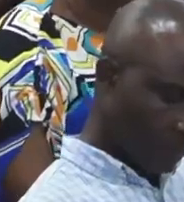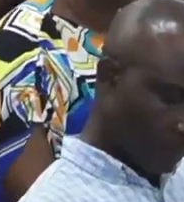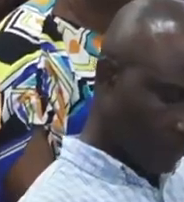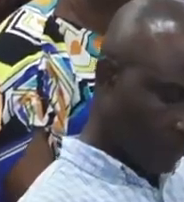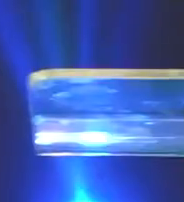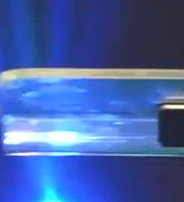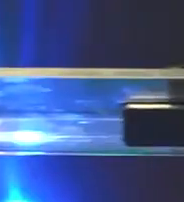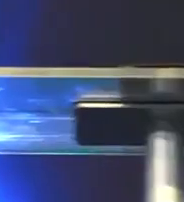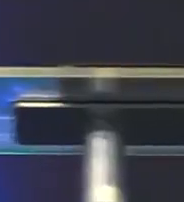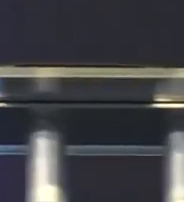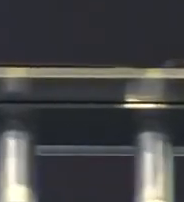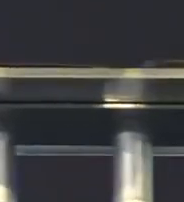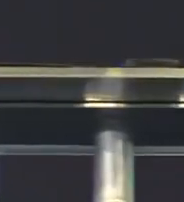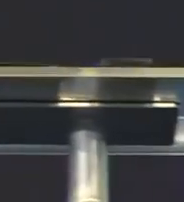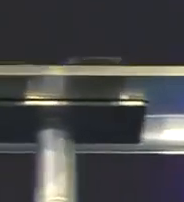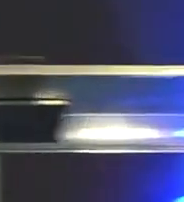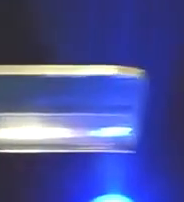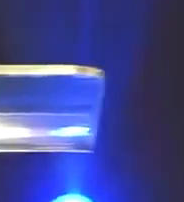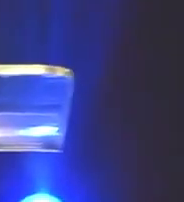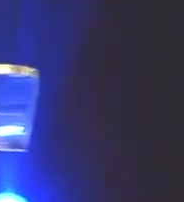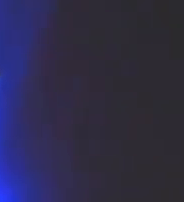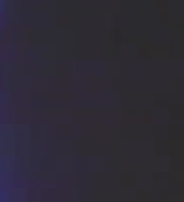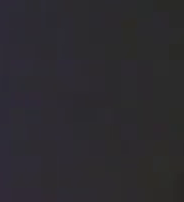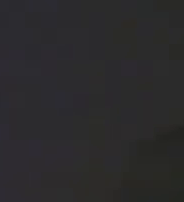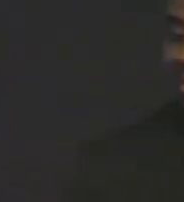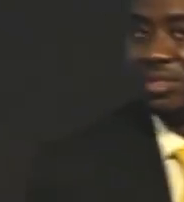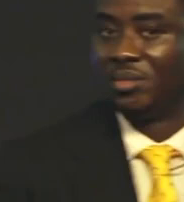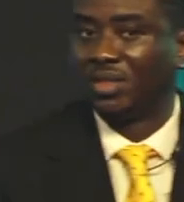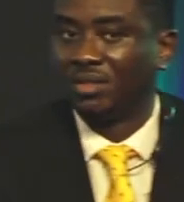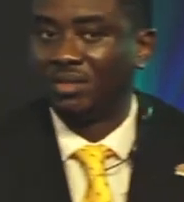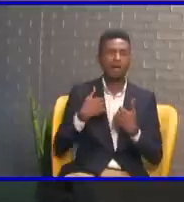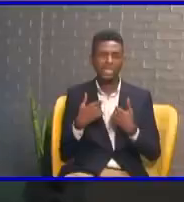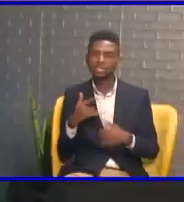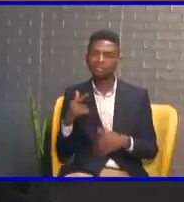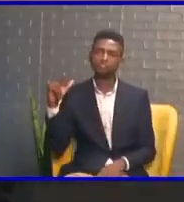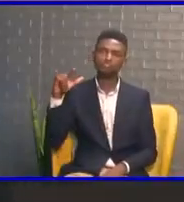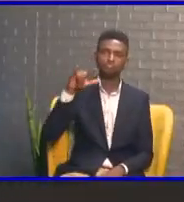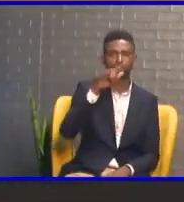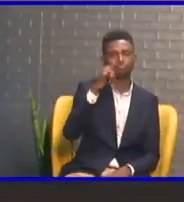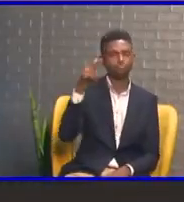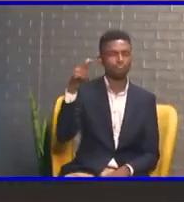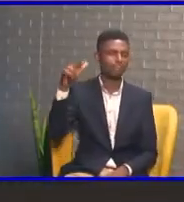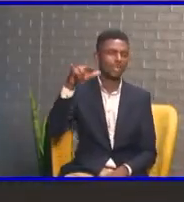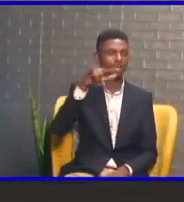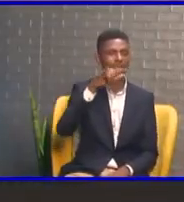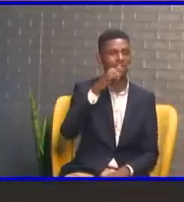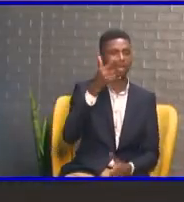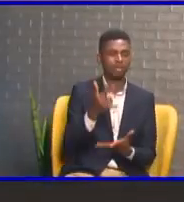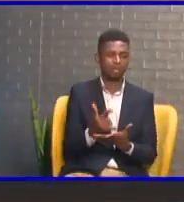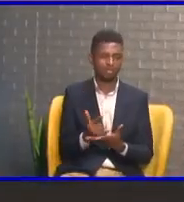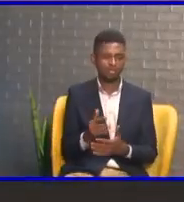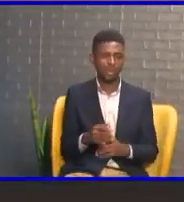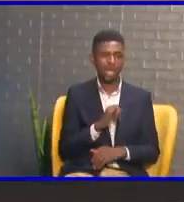Just imagine people here, you guys owning airlines. You see, I'm losing the